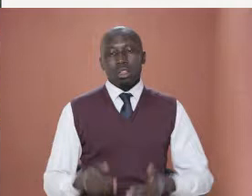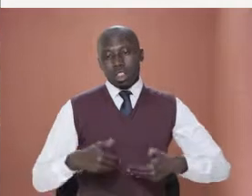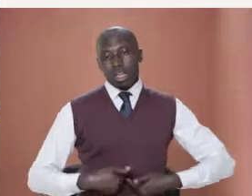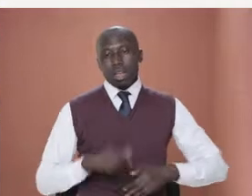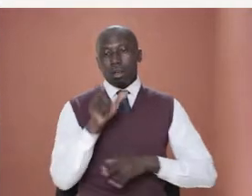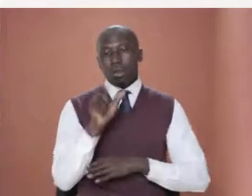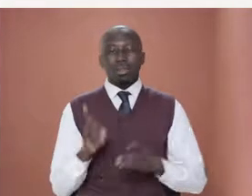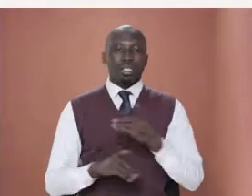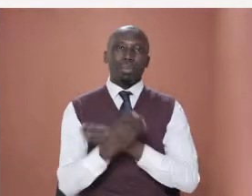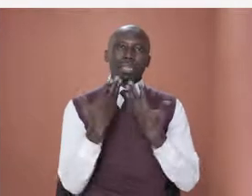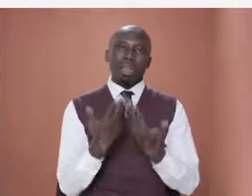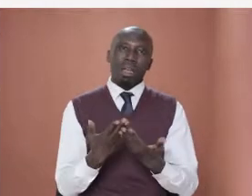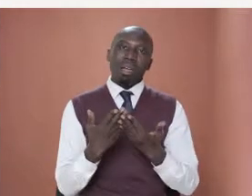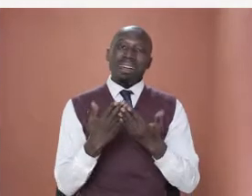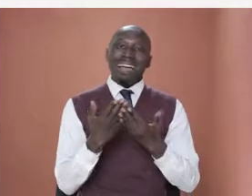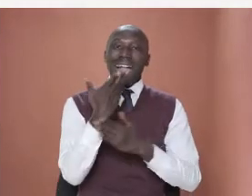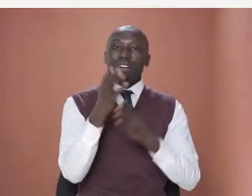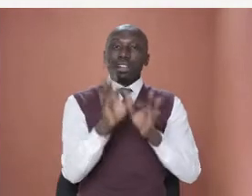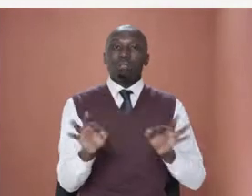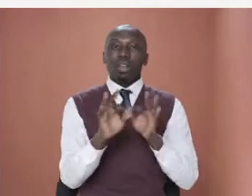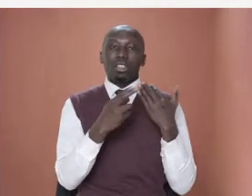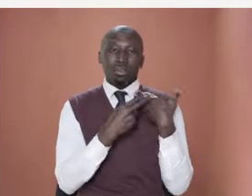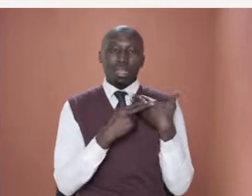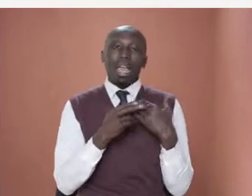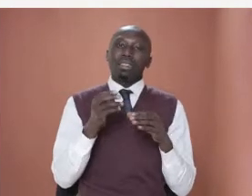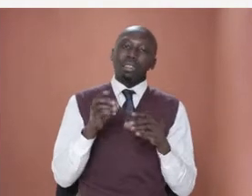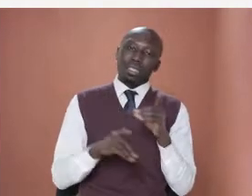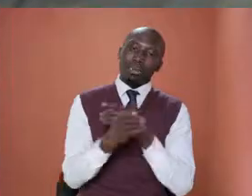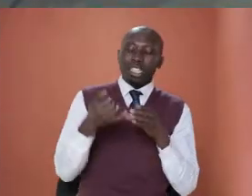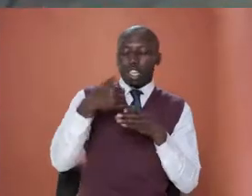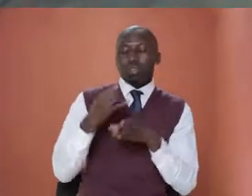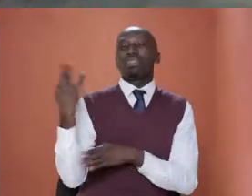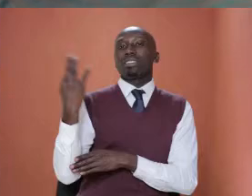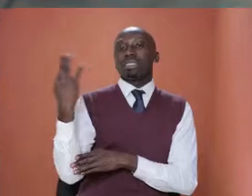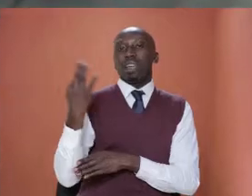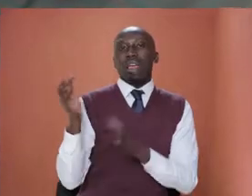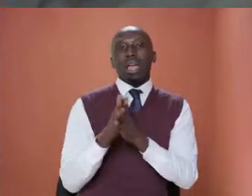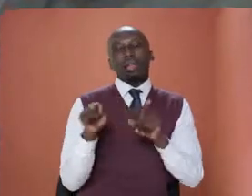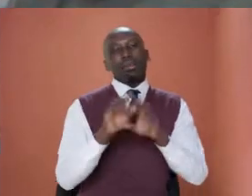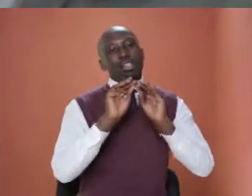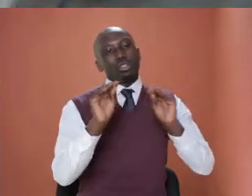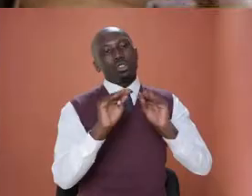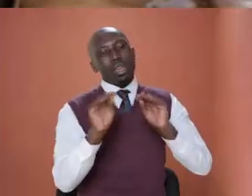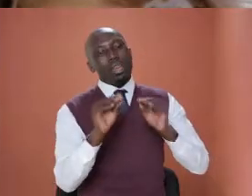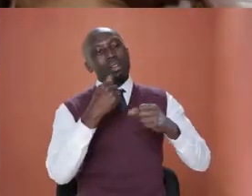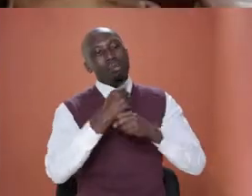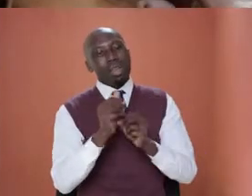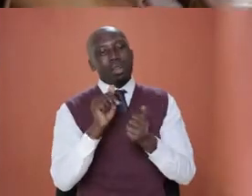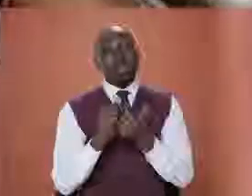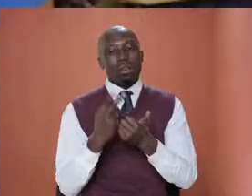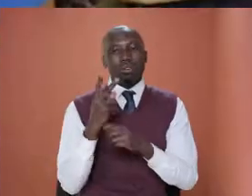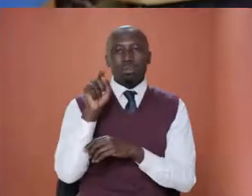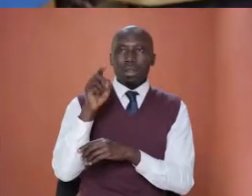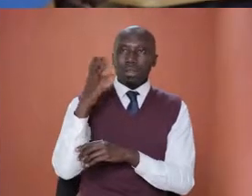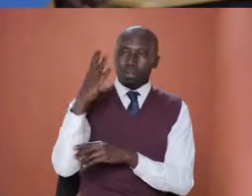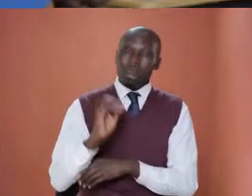Young persons with disabilities play a key role as disability inclusion facilitators and train and coach Make 12.4%